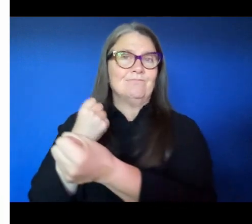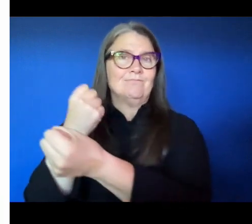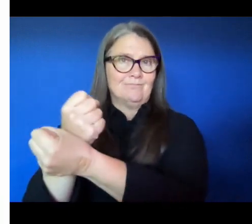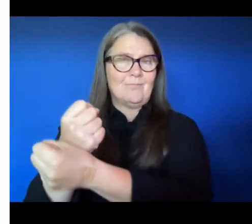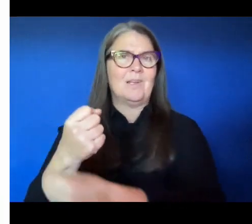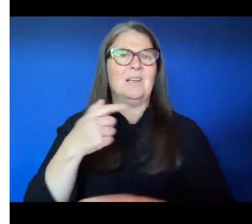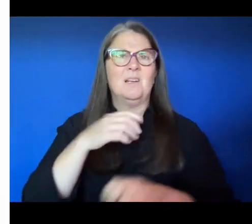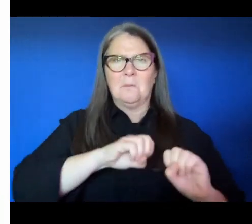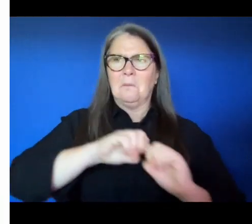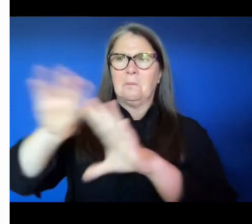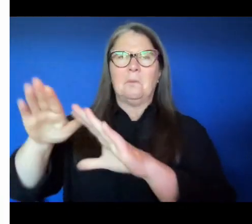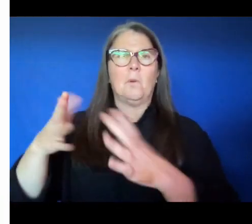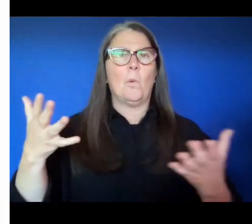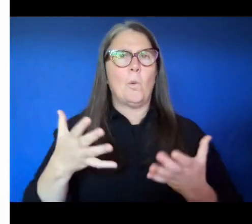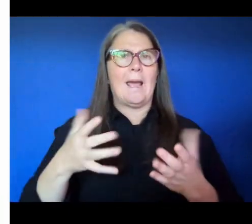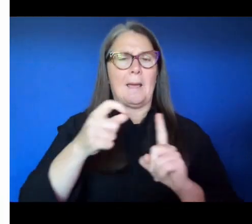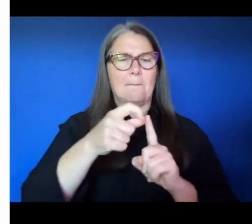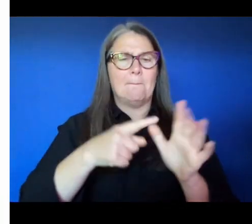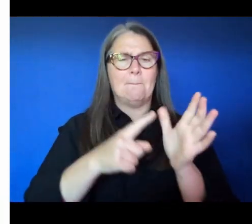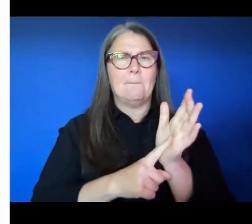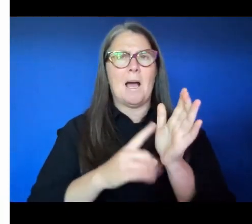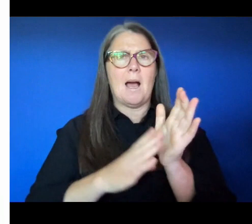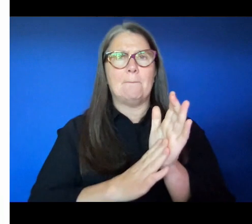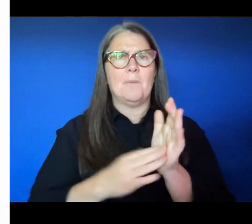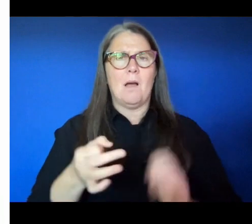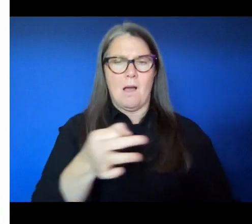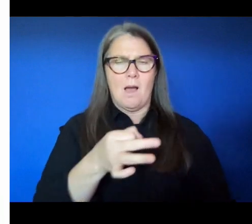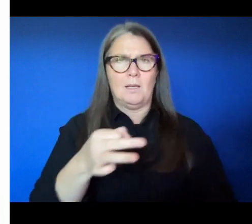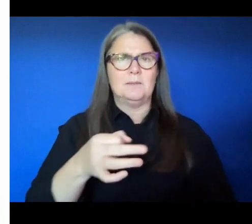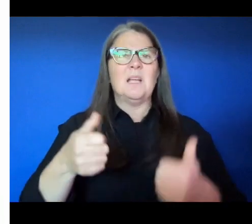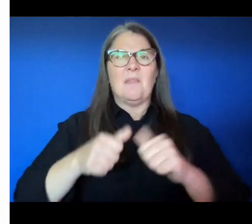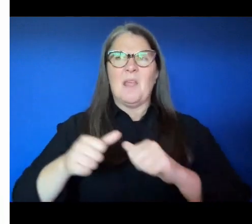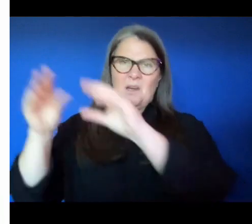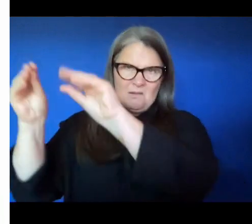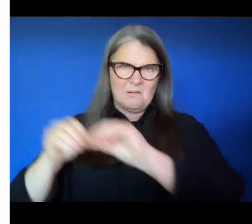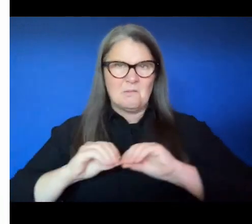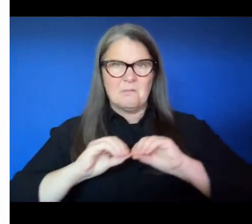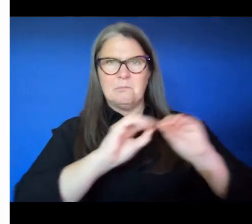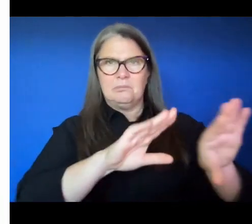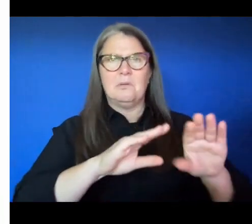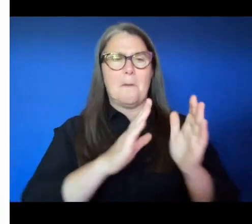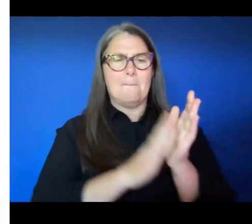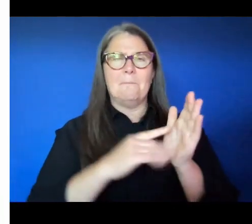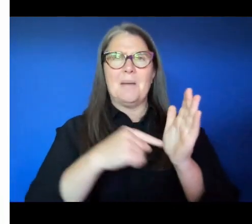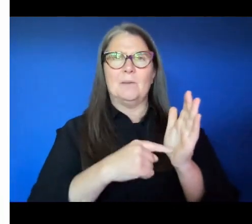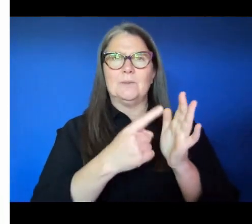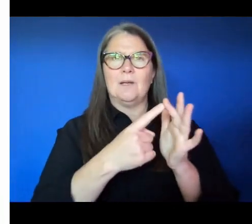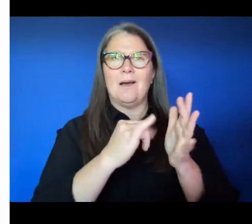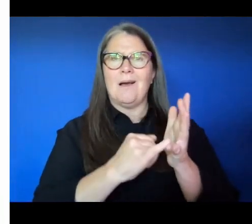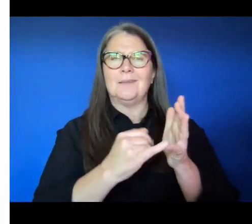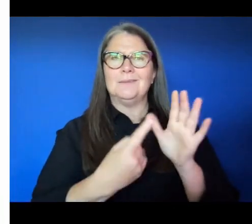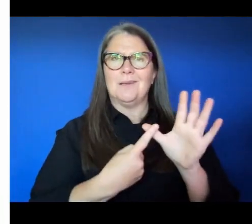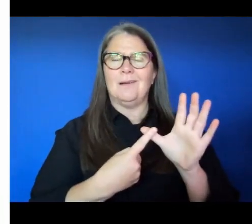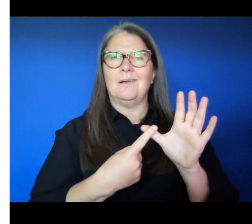Island and then brought back to Mount Isa Detention Centre. But these are just some of the names which have